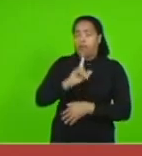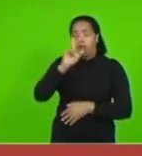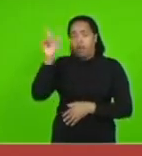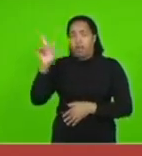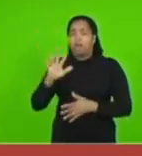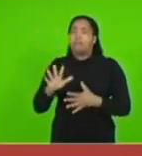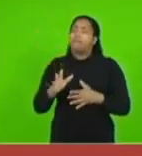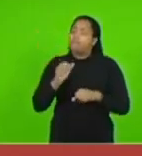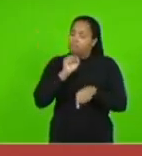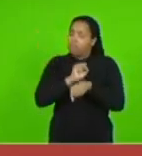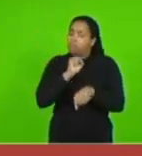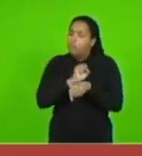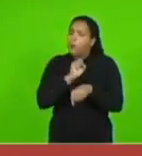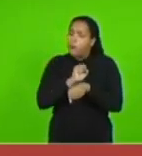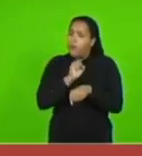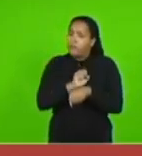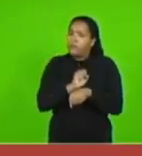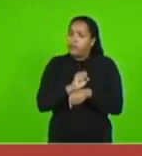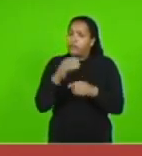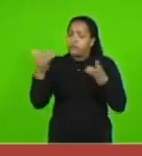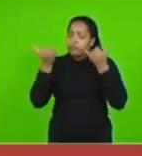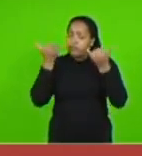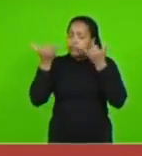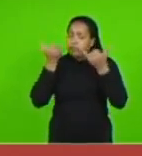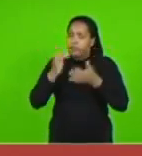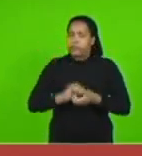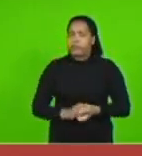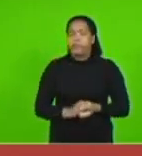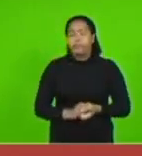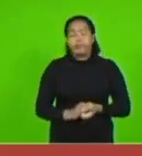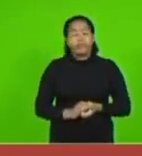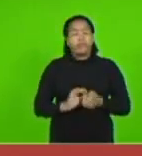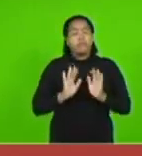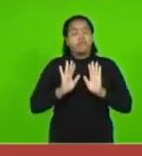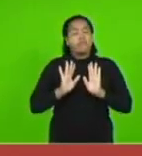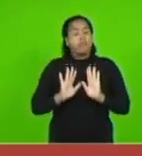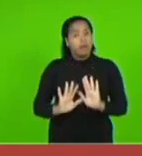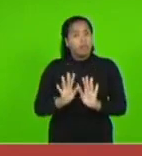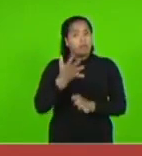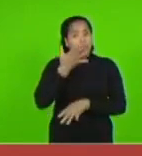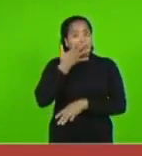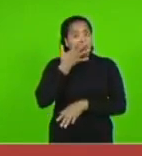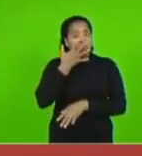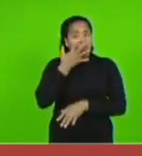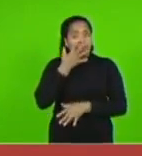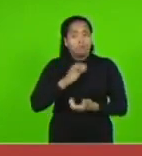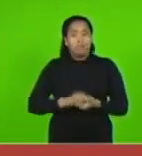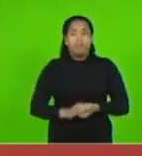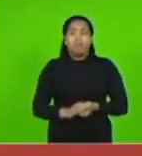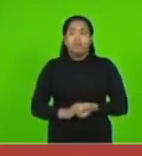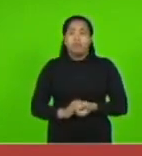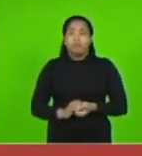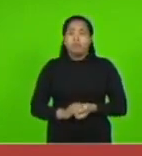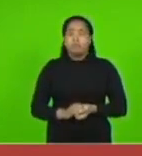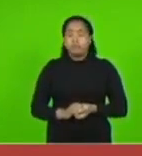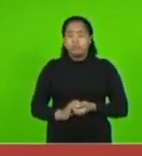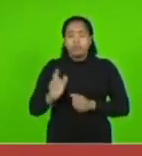In Miami, we're waiting for these statistics in different cities all over the world.